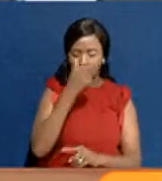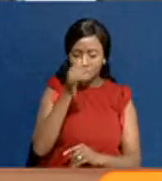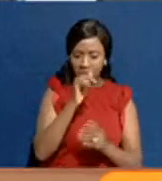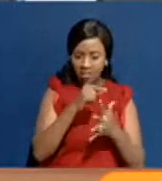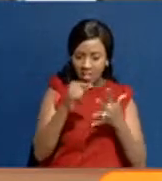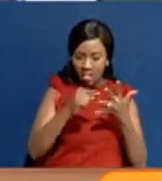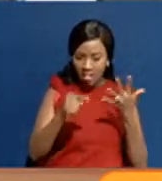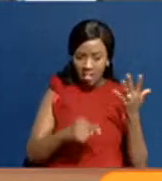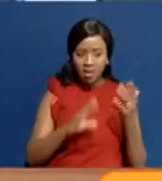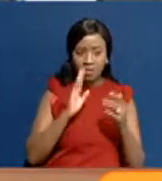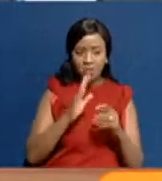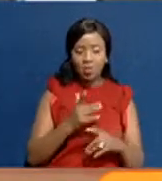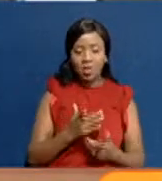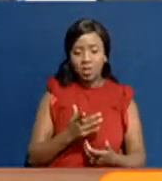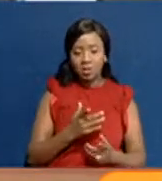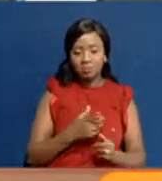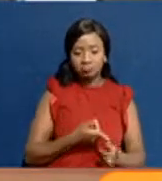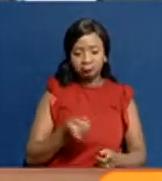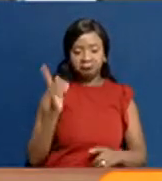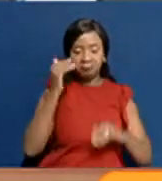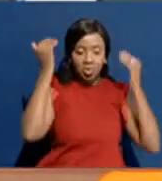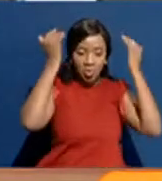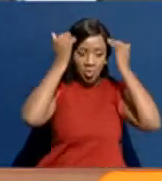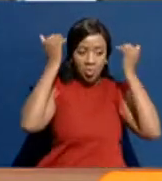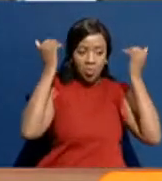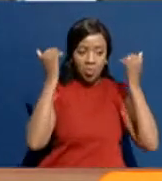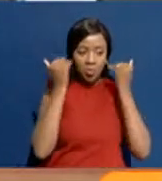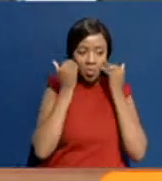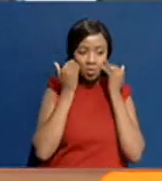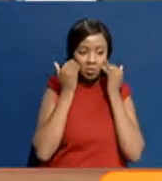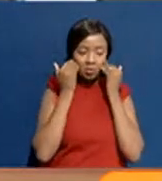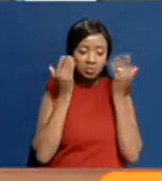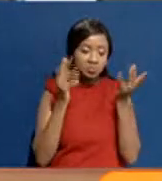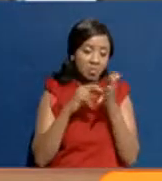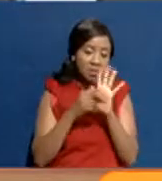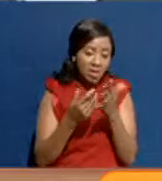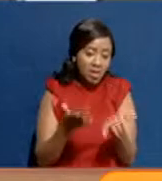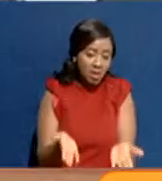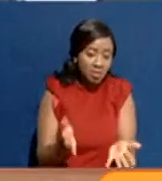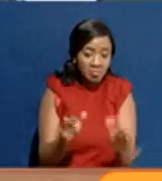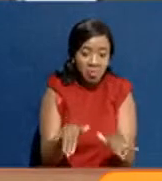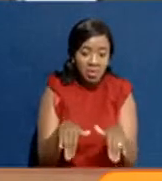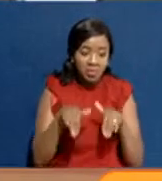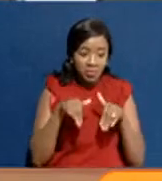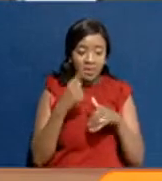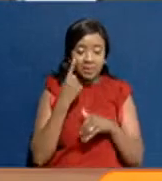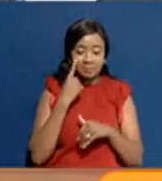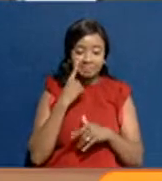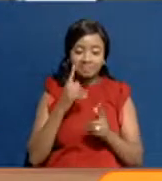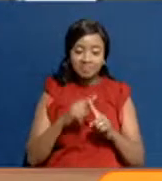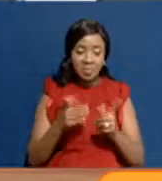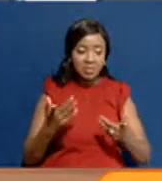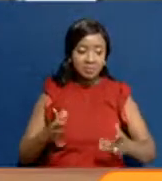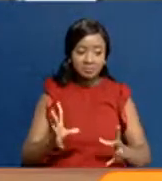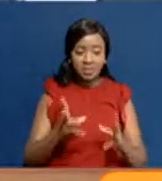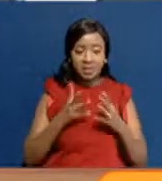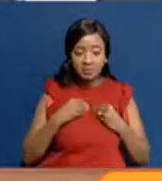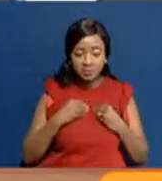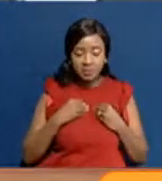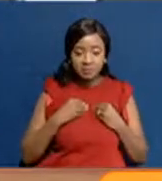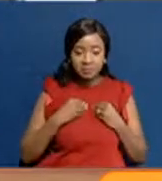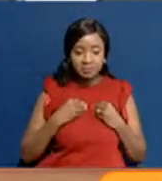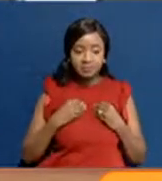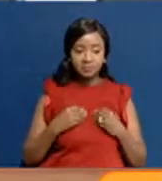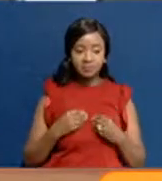go to court. I think it's a wait and see game, but that's where it stays right now. They